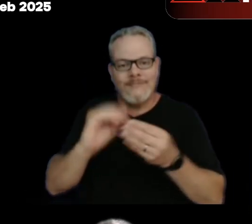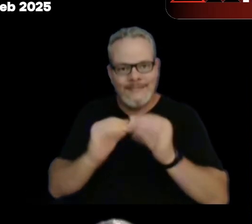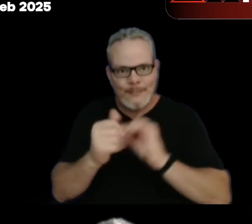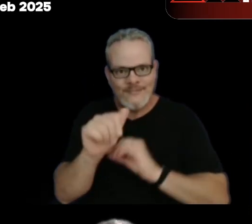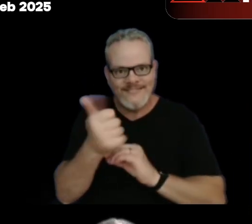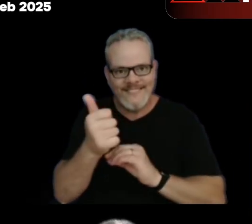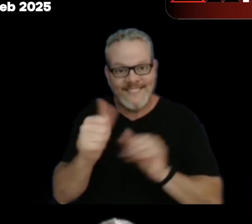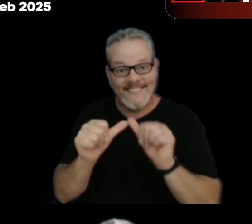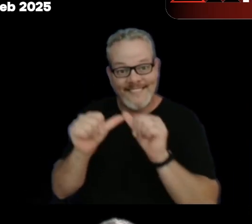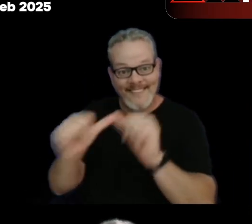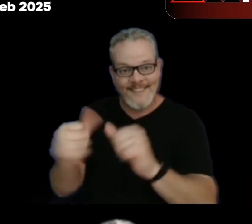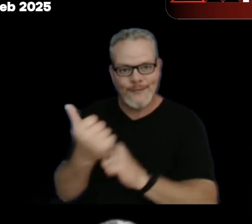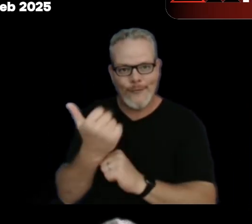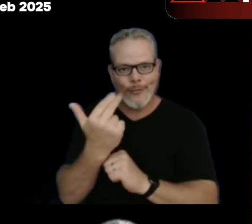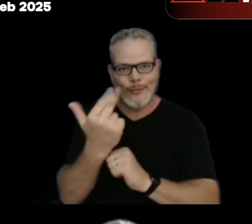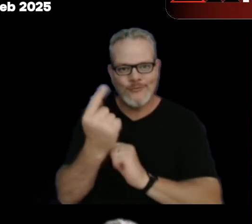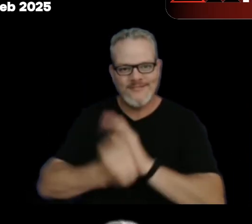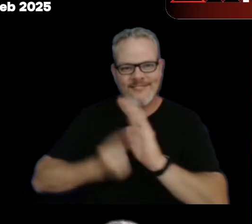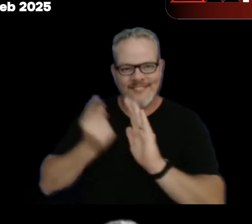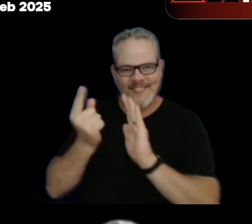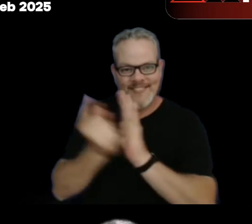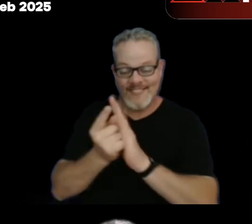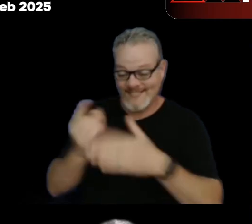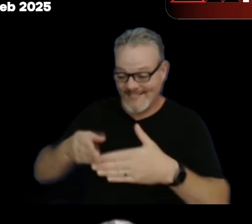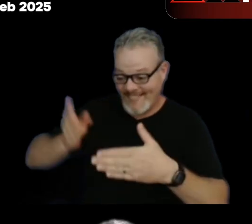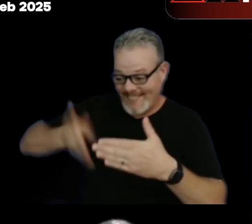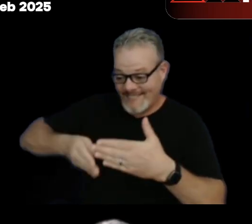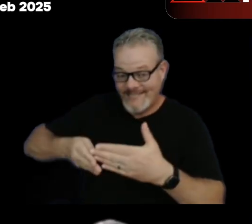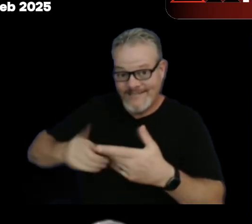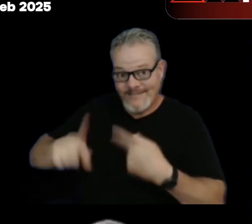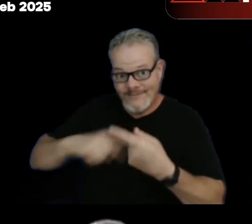13 hours, and ended this morning.